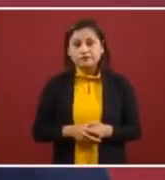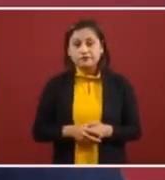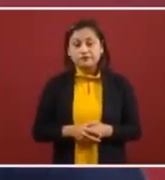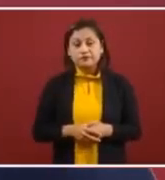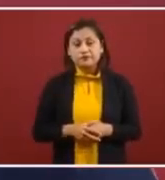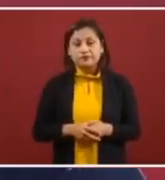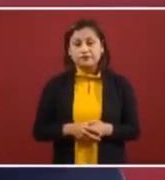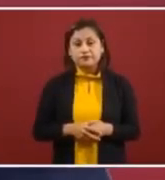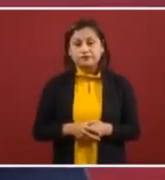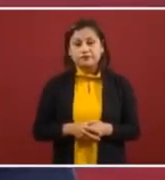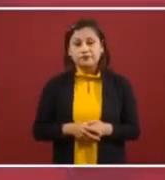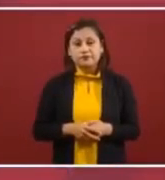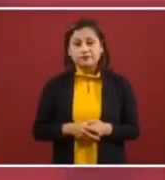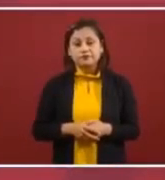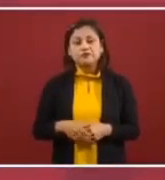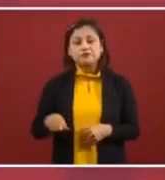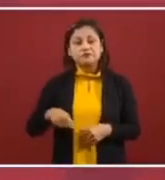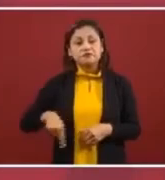the decision